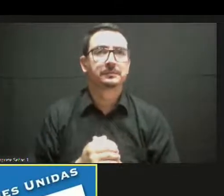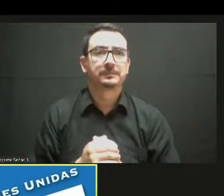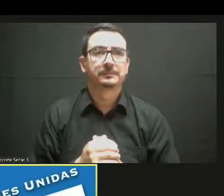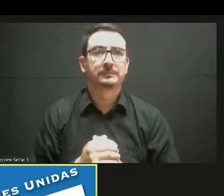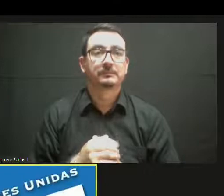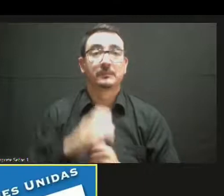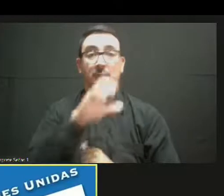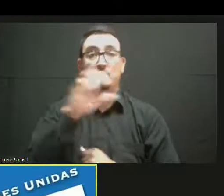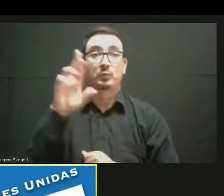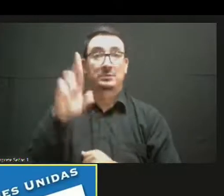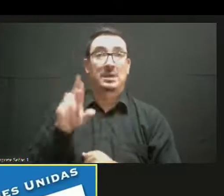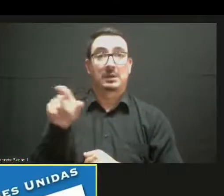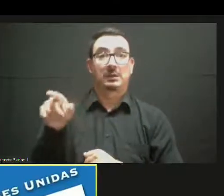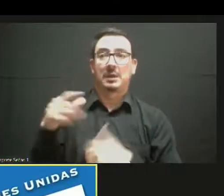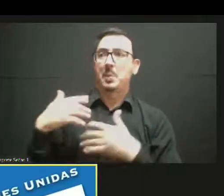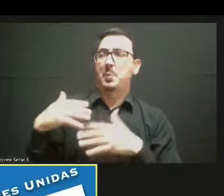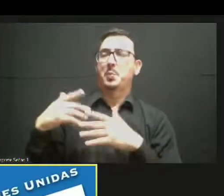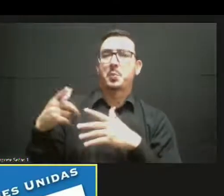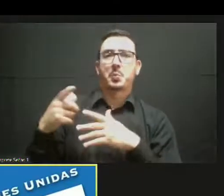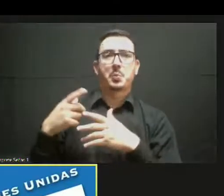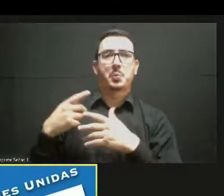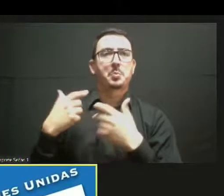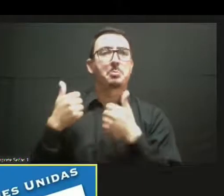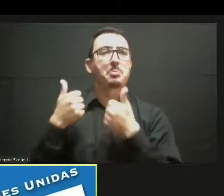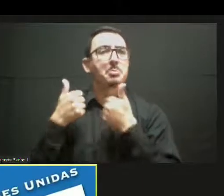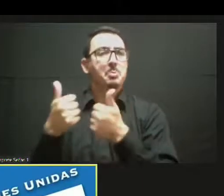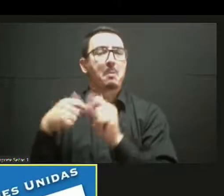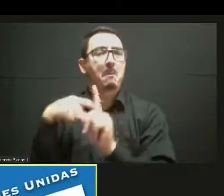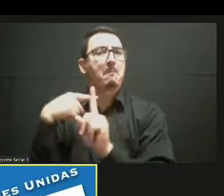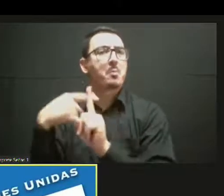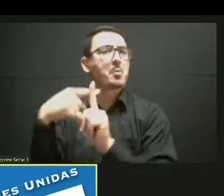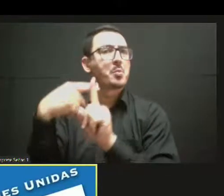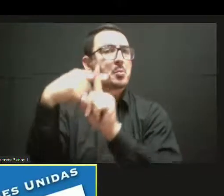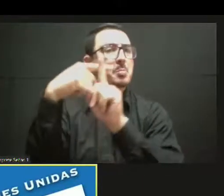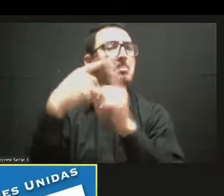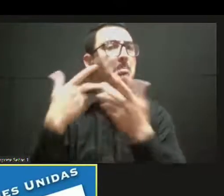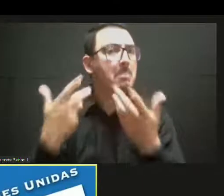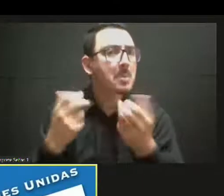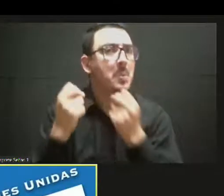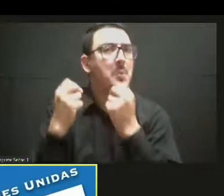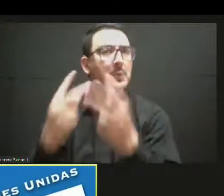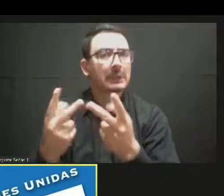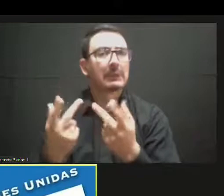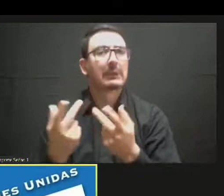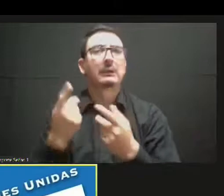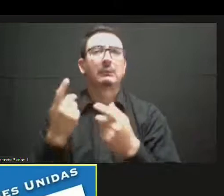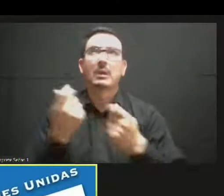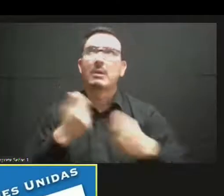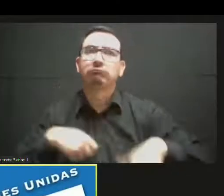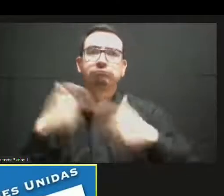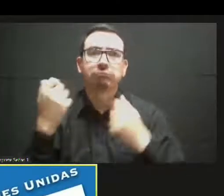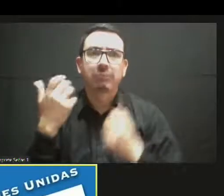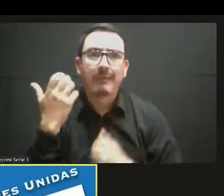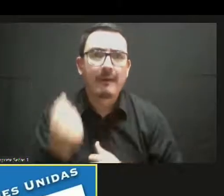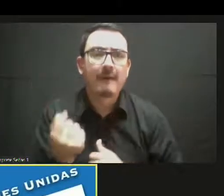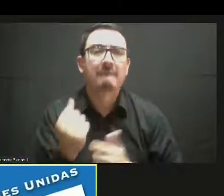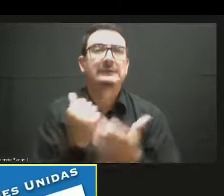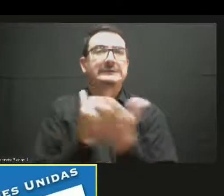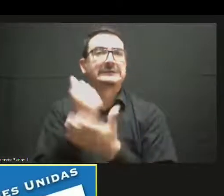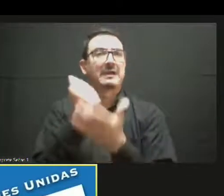it is the largest per capita exporter of modern services in Latin America. But as Vanessa has been